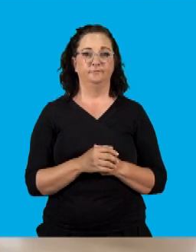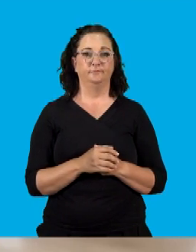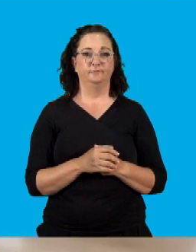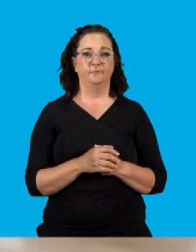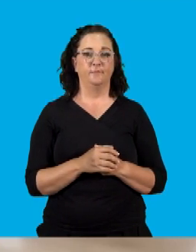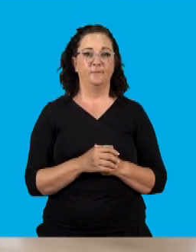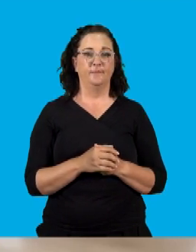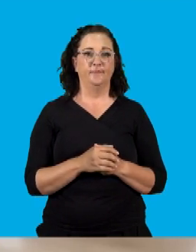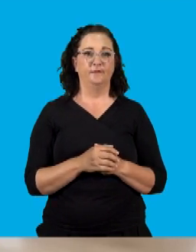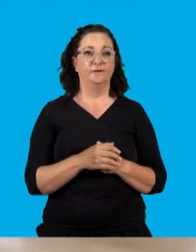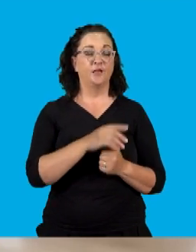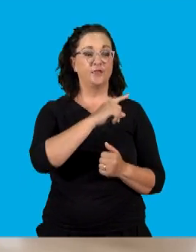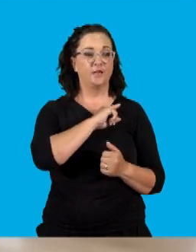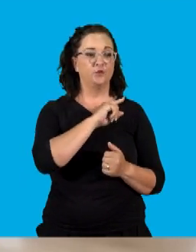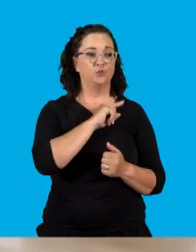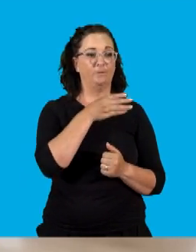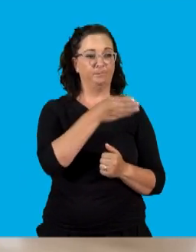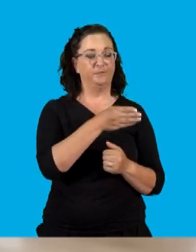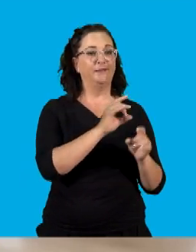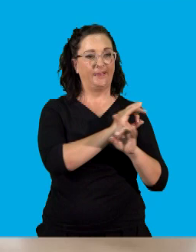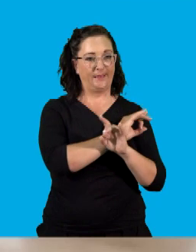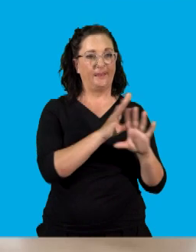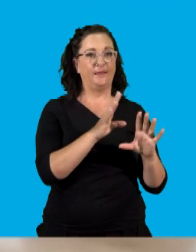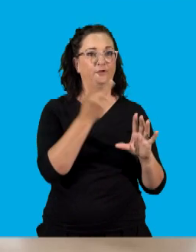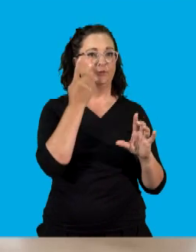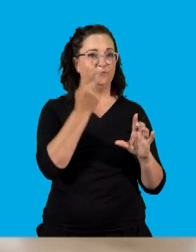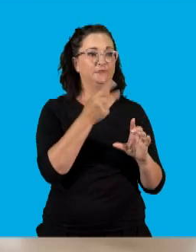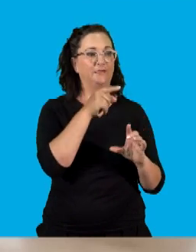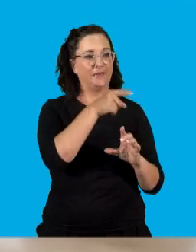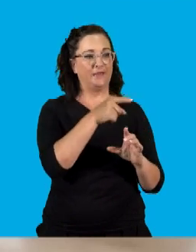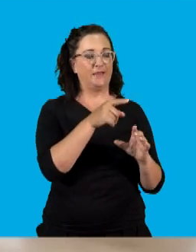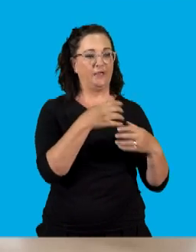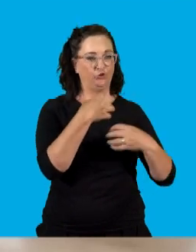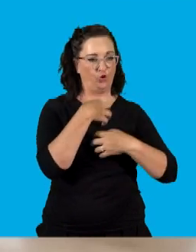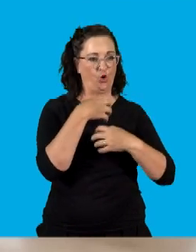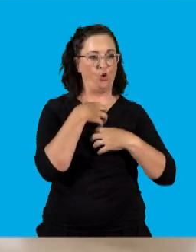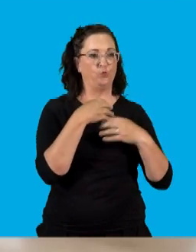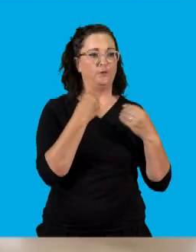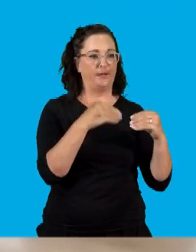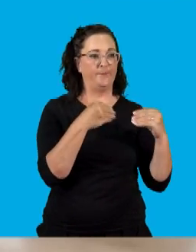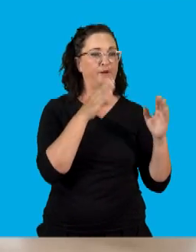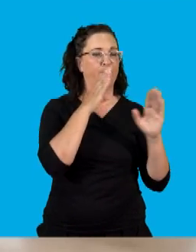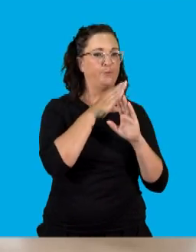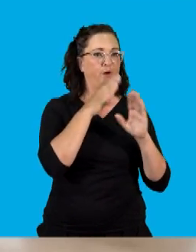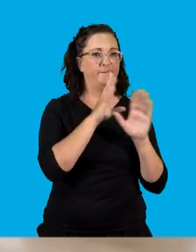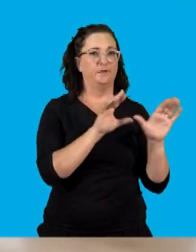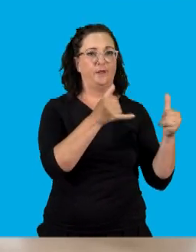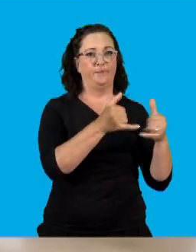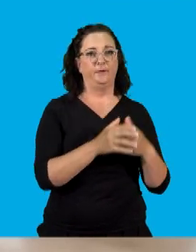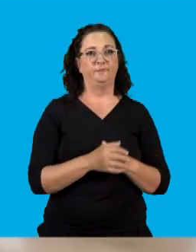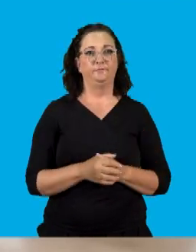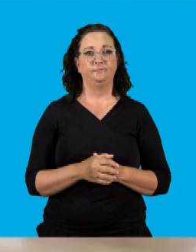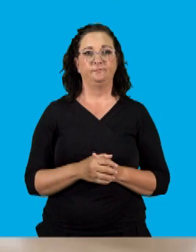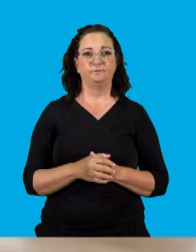Pty Ltd at the end. So that would be a clear indication that that form of ownership, it's a private